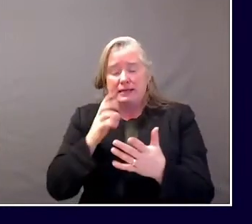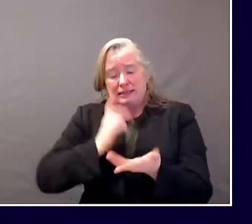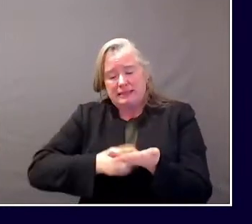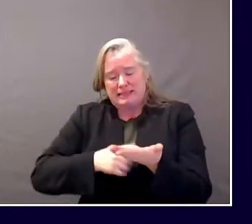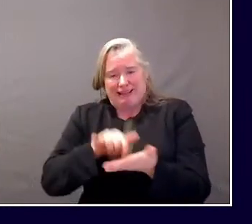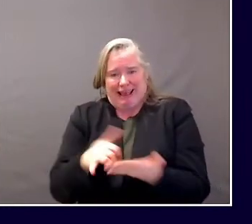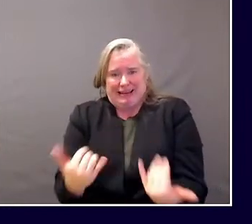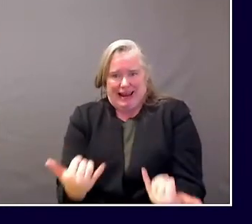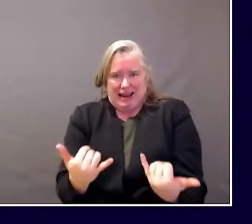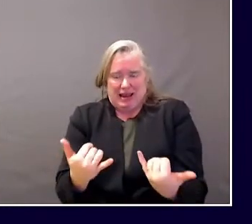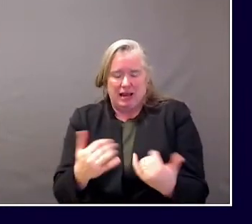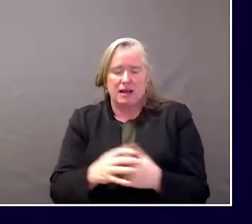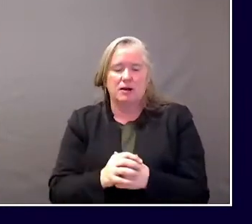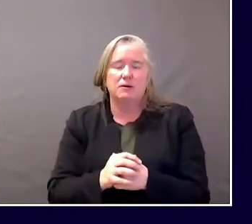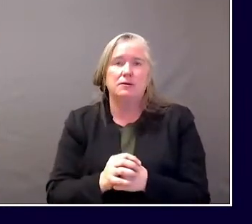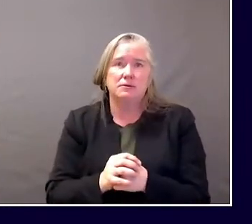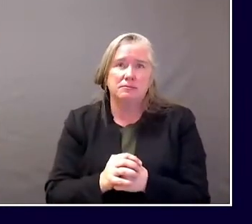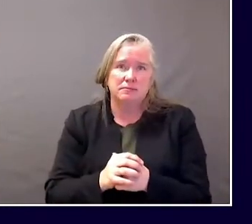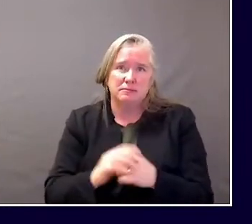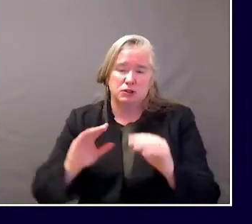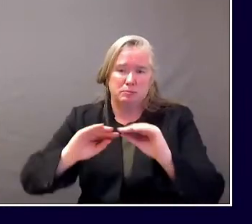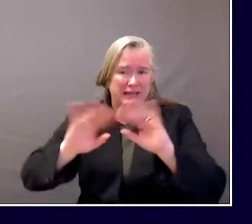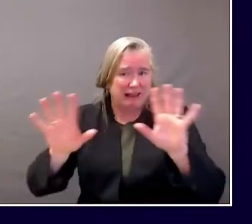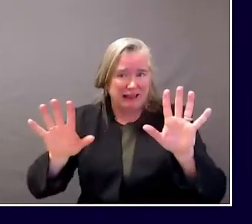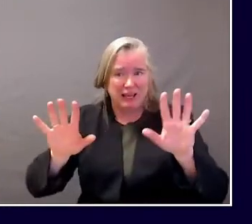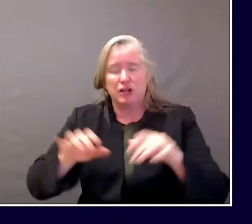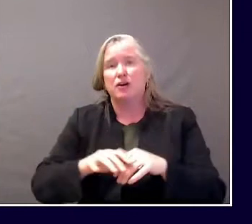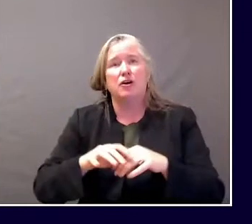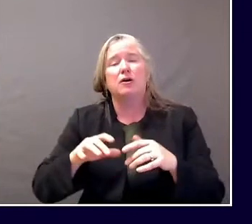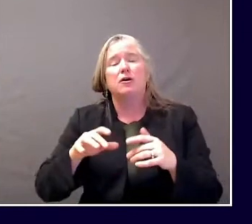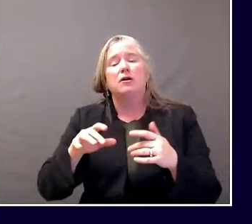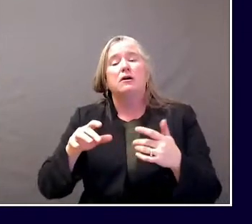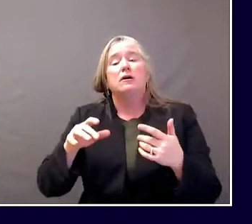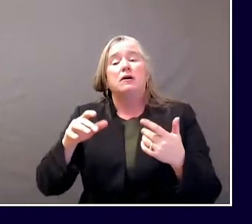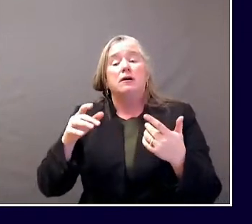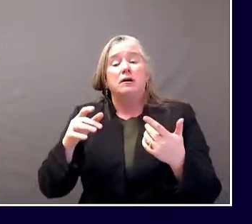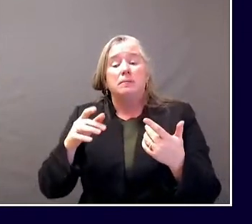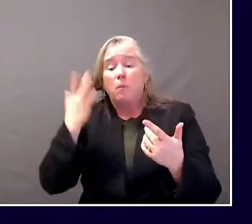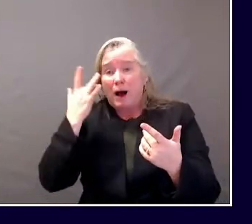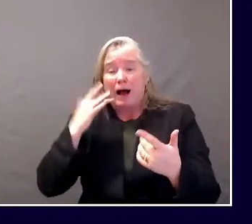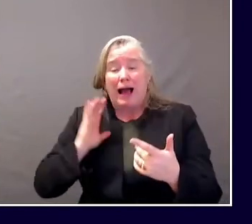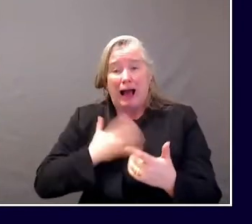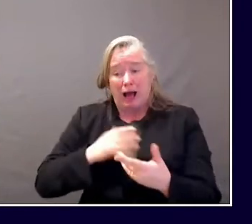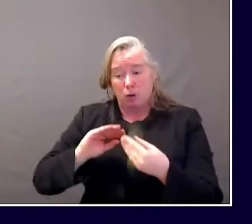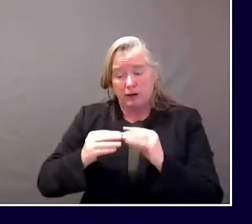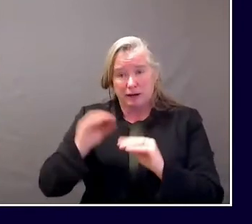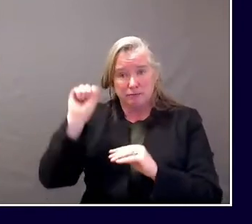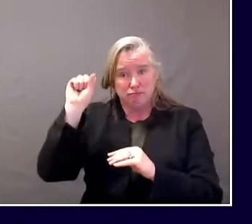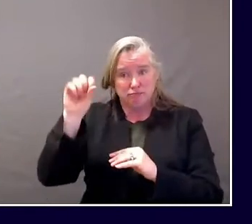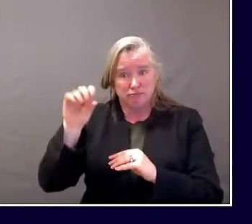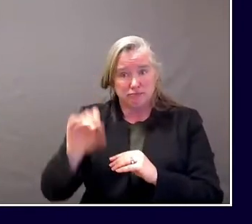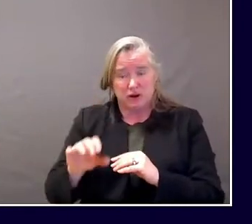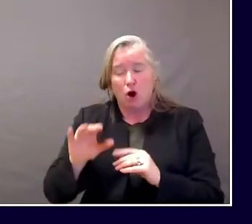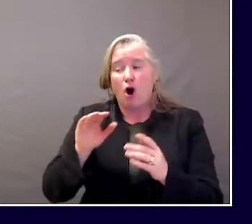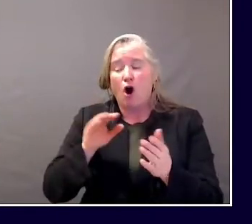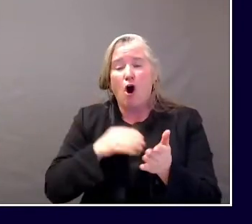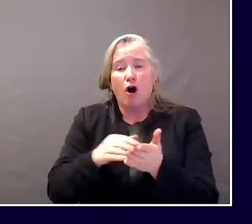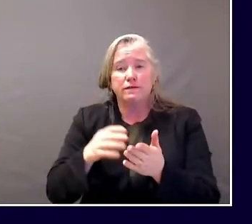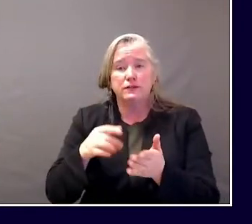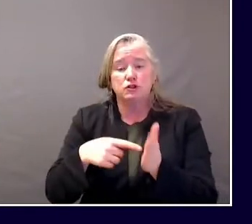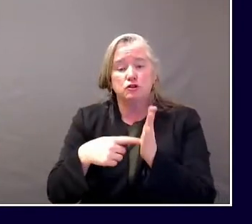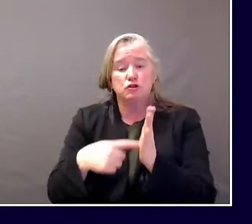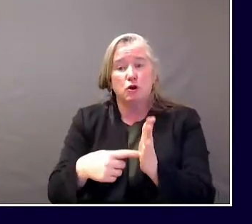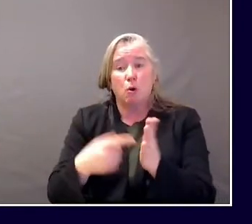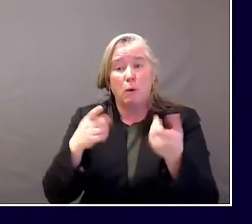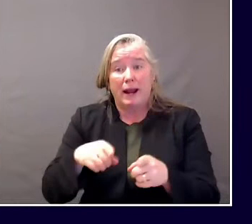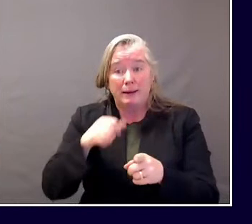of what we are seeing with COVID are pictures of events that happened weeks ago. And that's always been the case. When